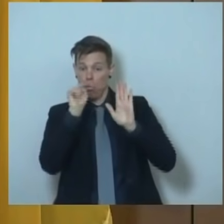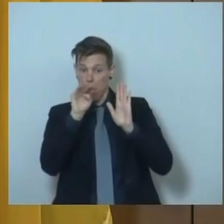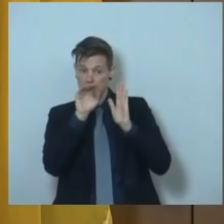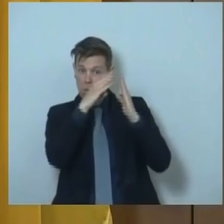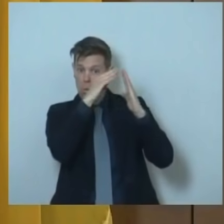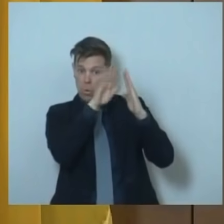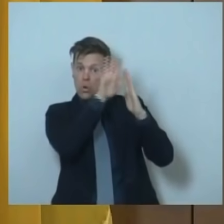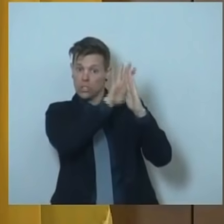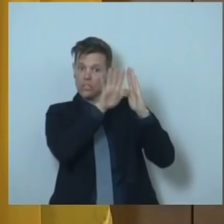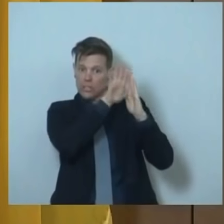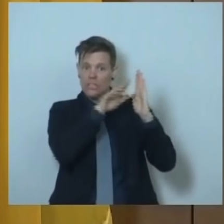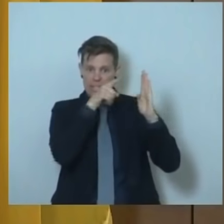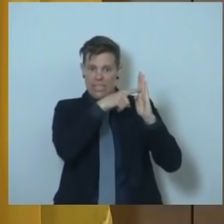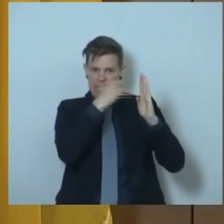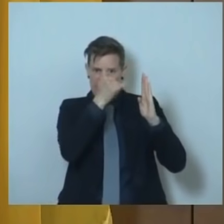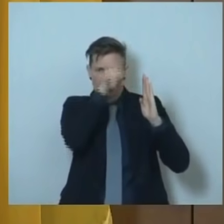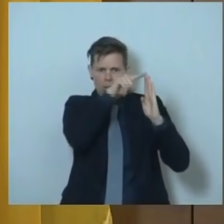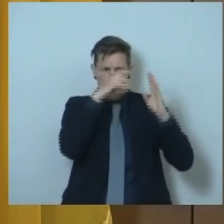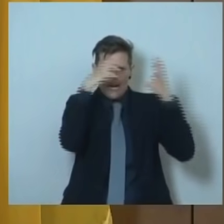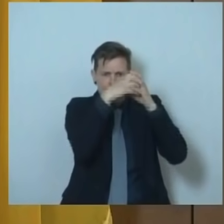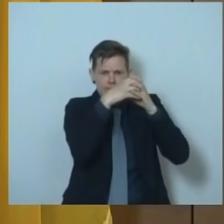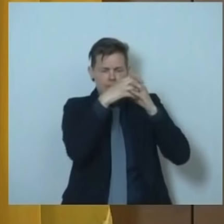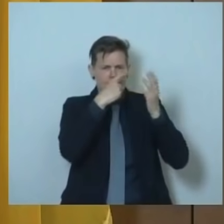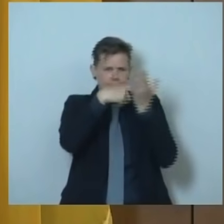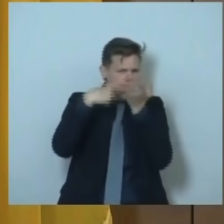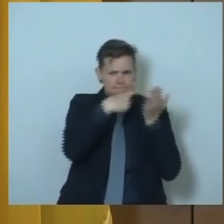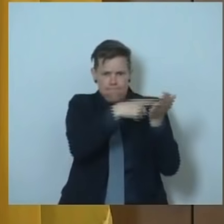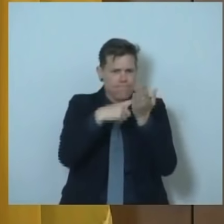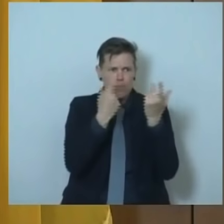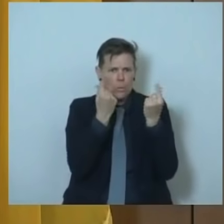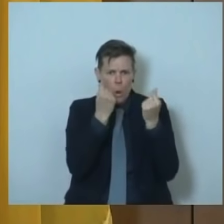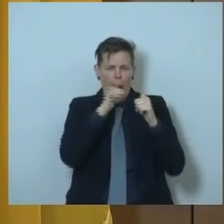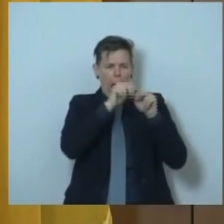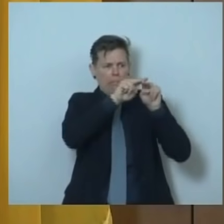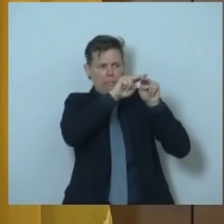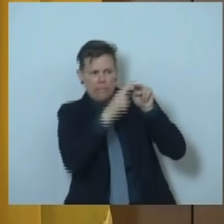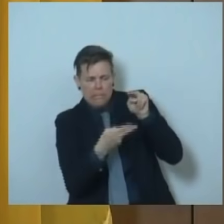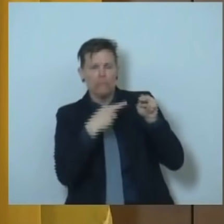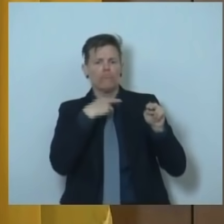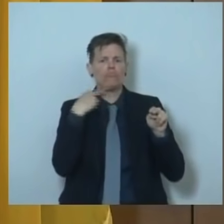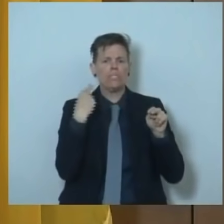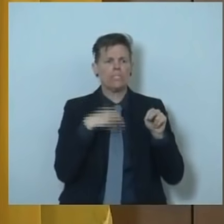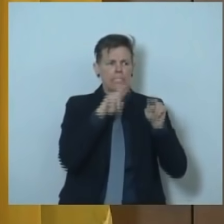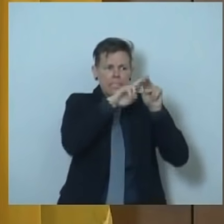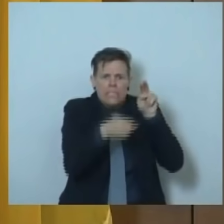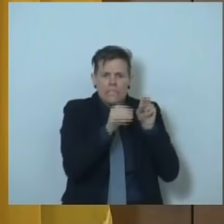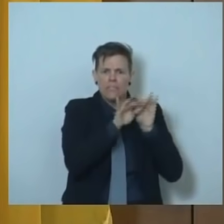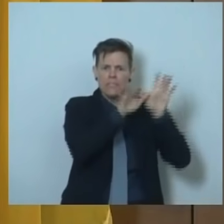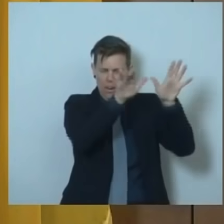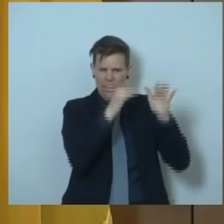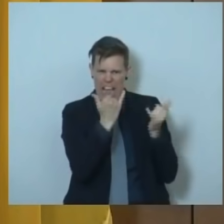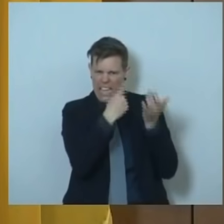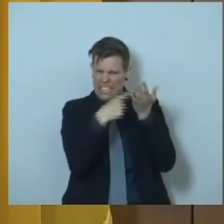containment strategies to mitigate risk and spread. So, New Mexicans, I am